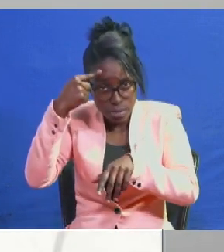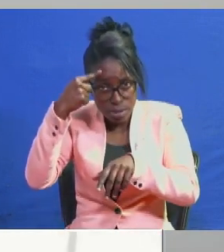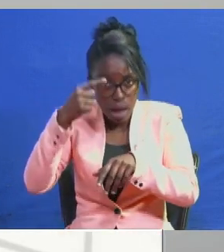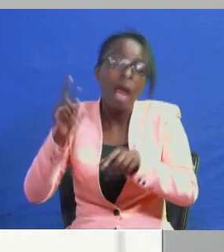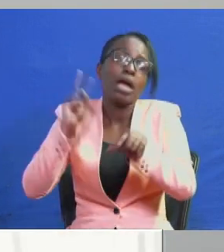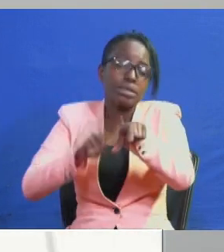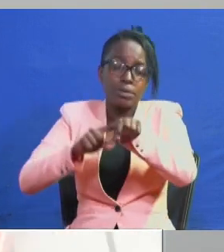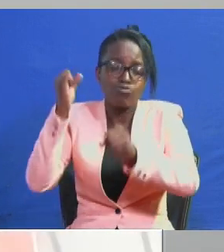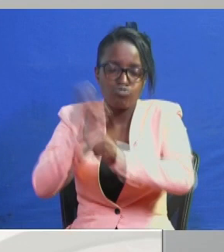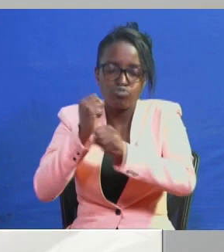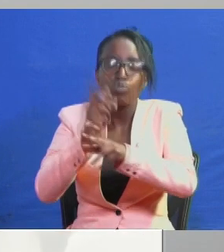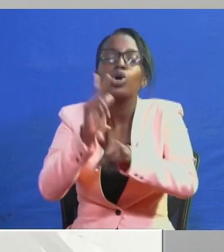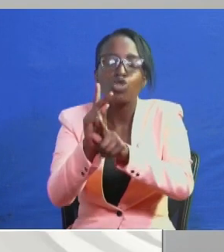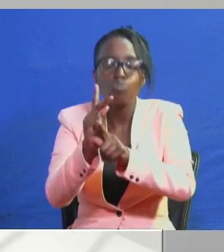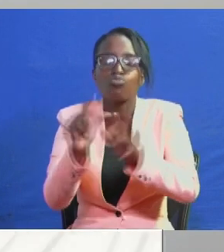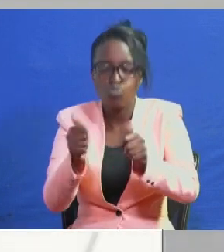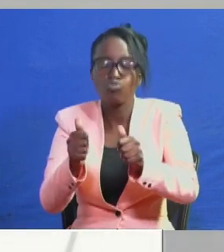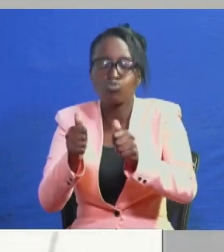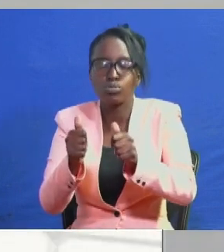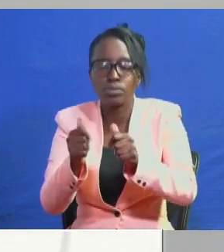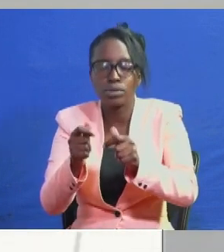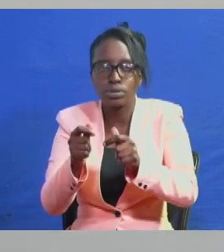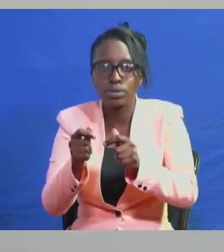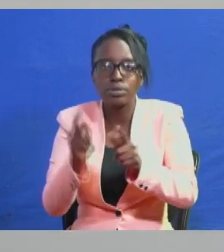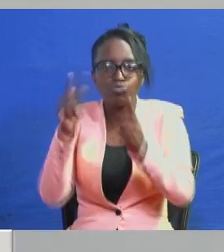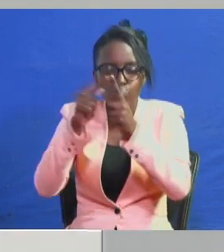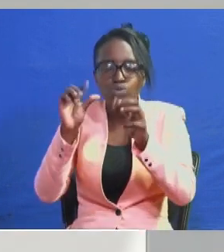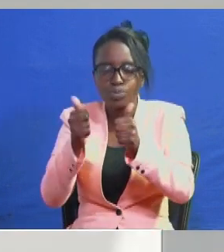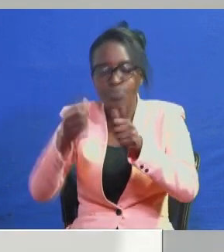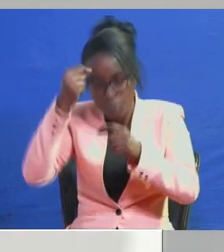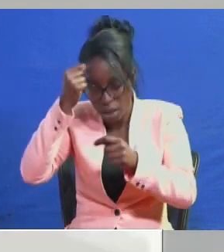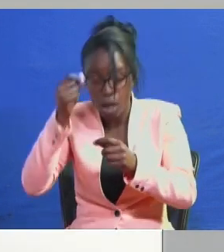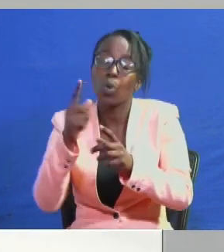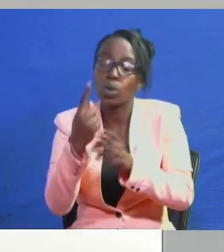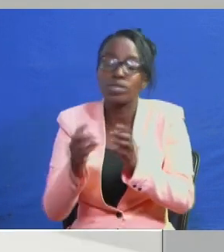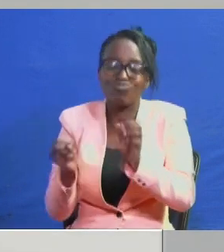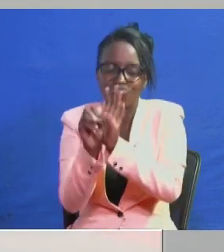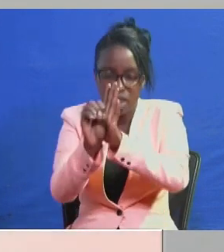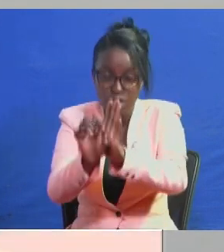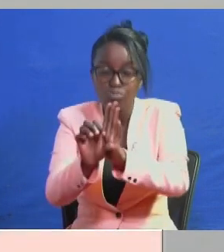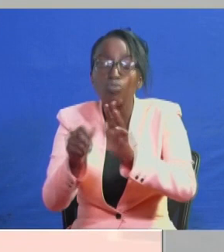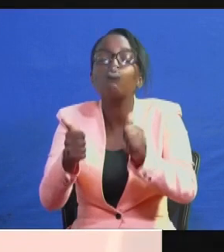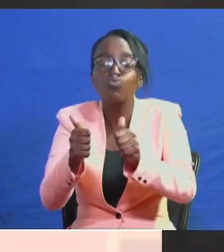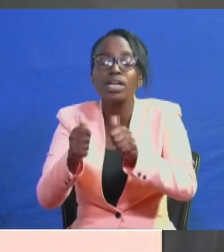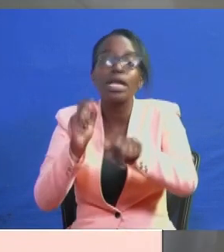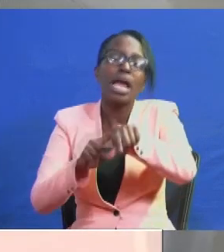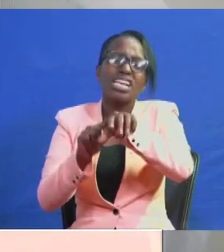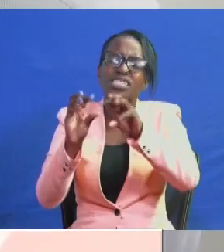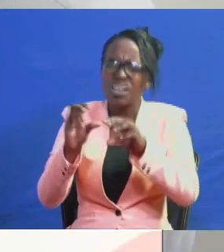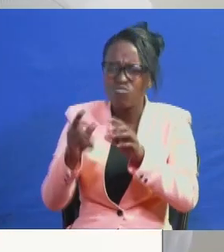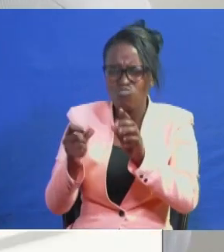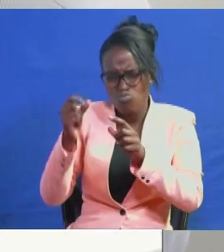of treatment for the hair that is already existing. She explains the steps involved in the entire hair transplant